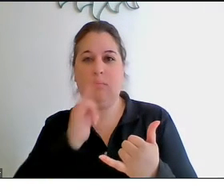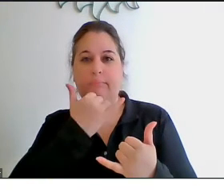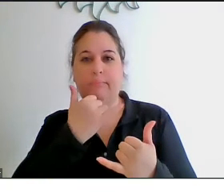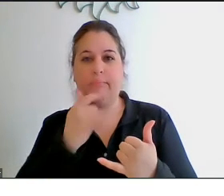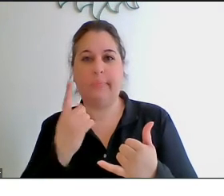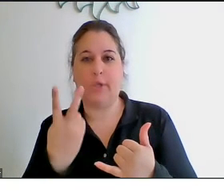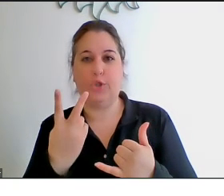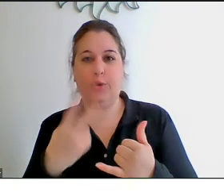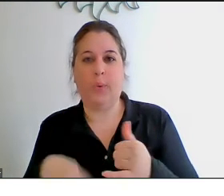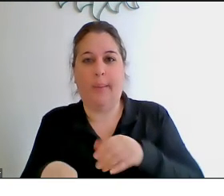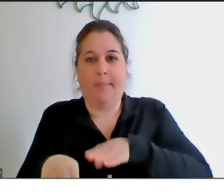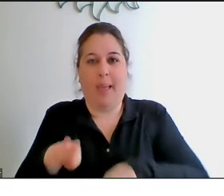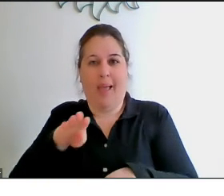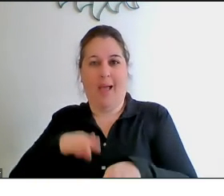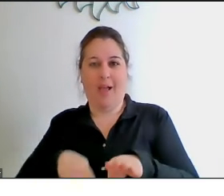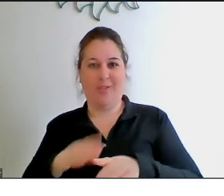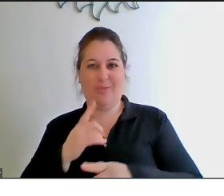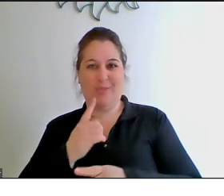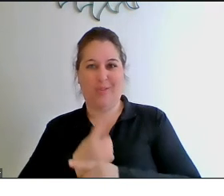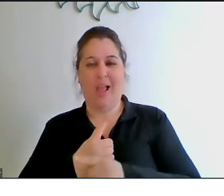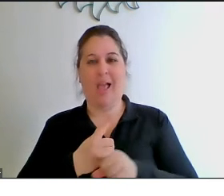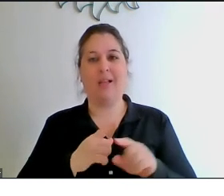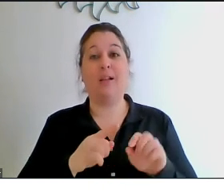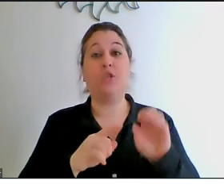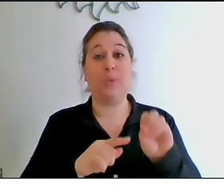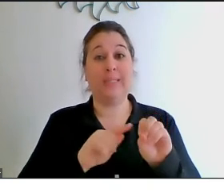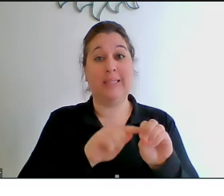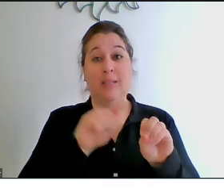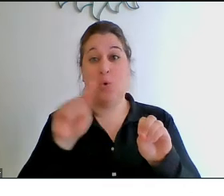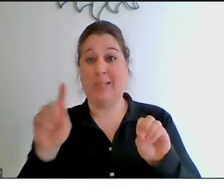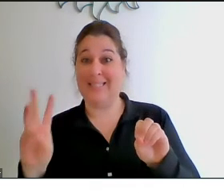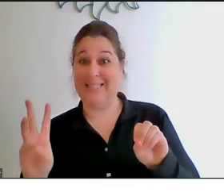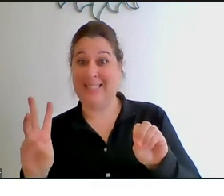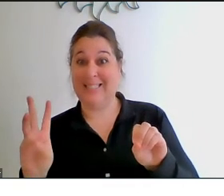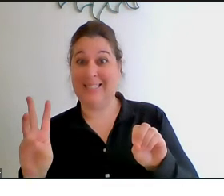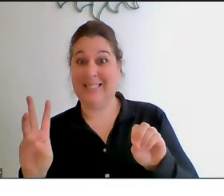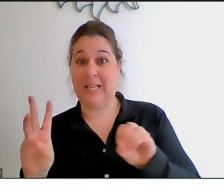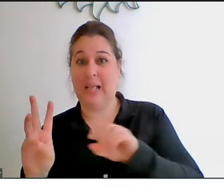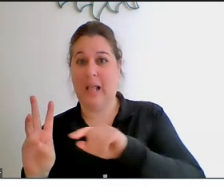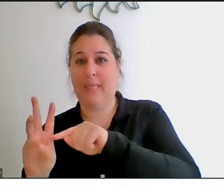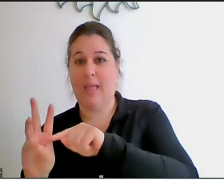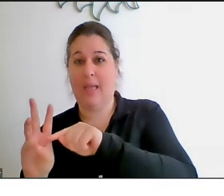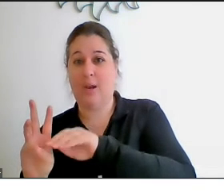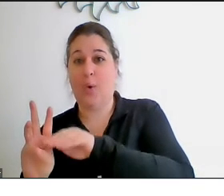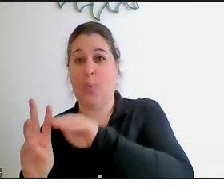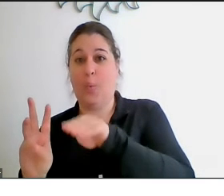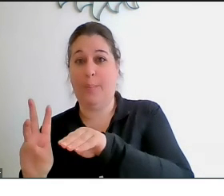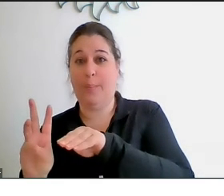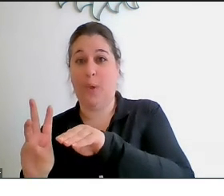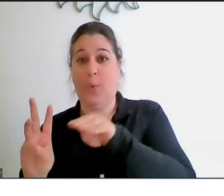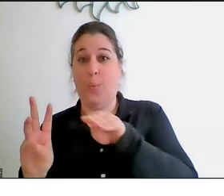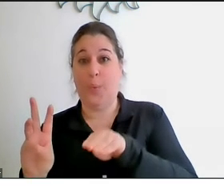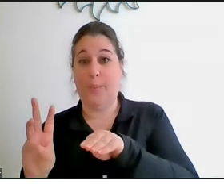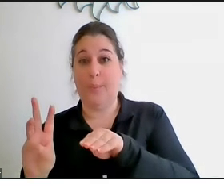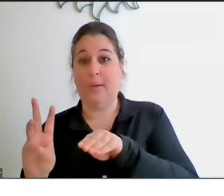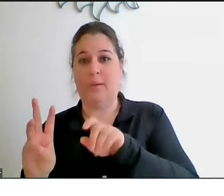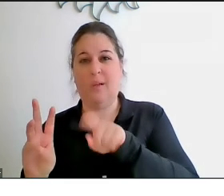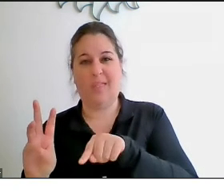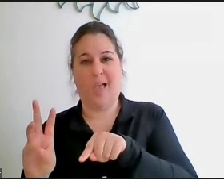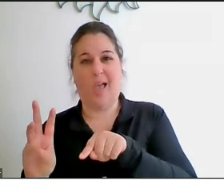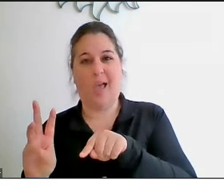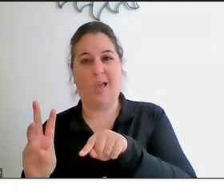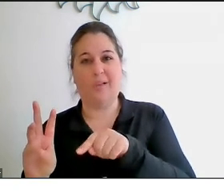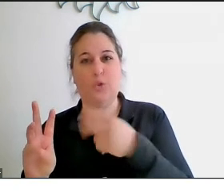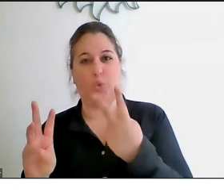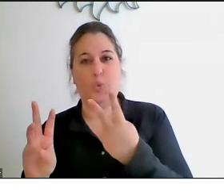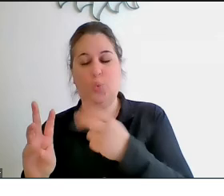well, from 6, I go 2 backwards. 1, 2. And this is where we land. Okay, if you